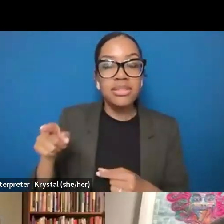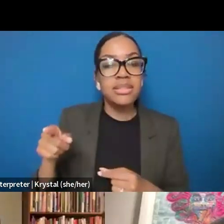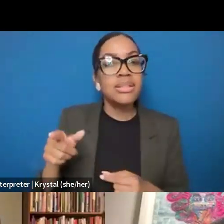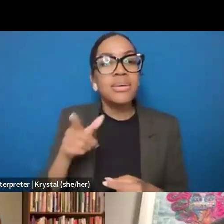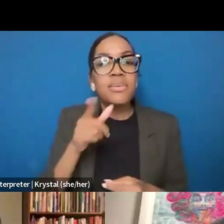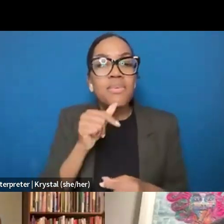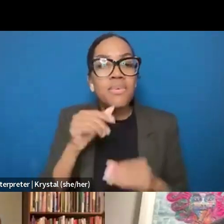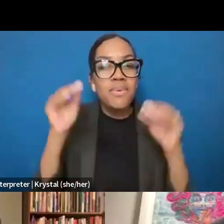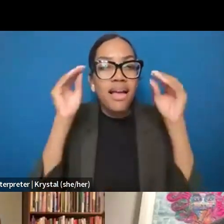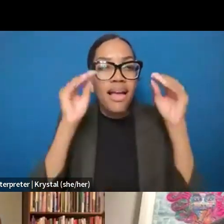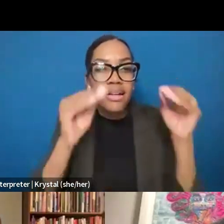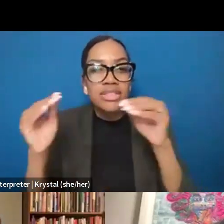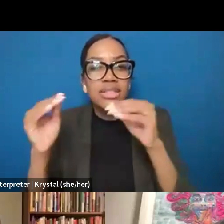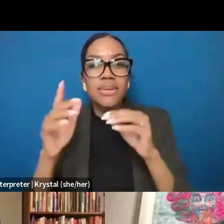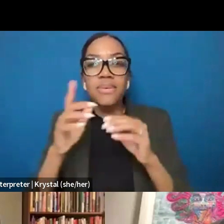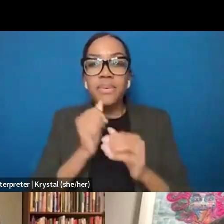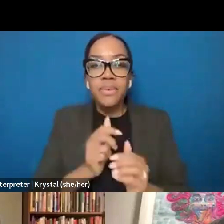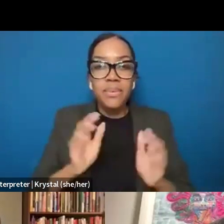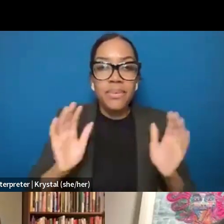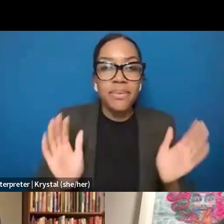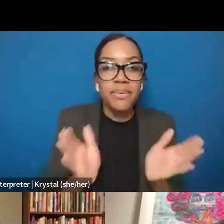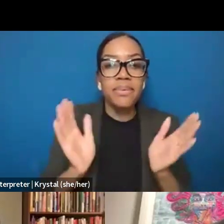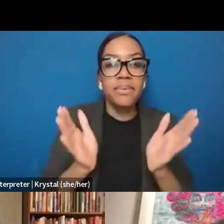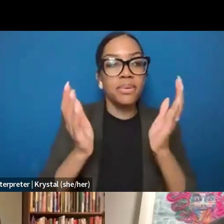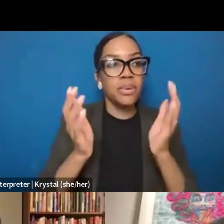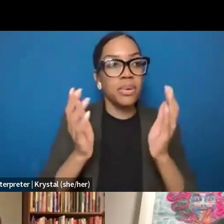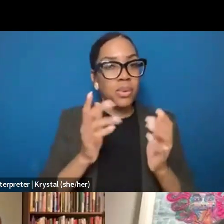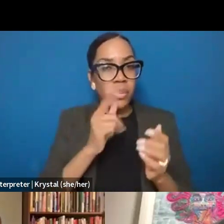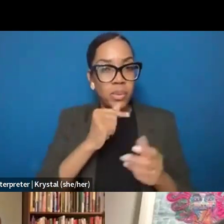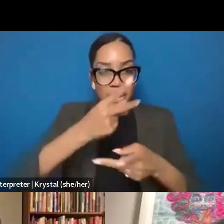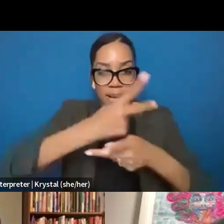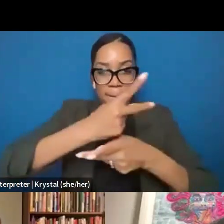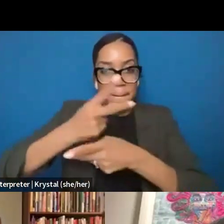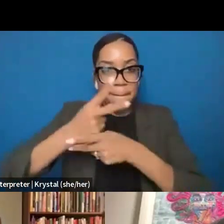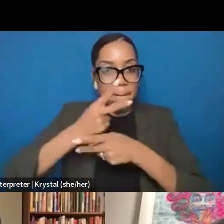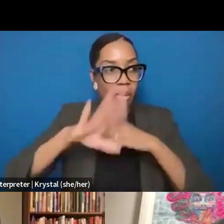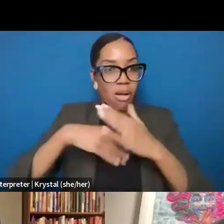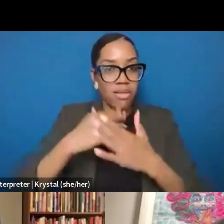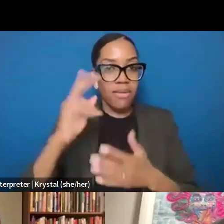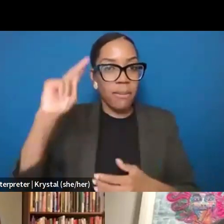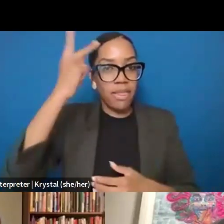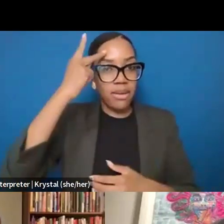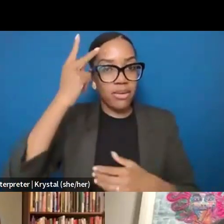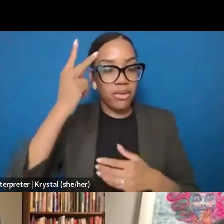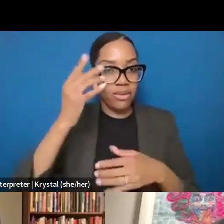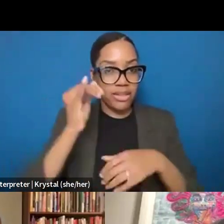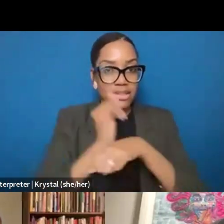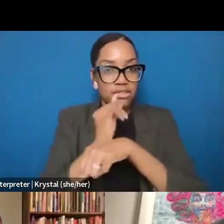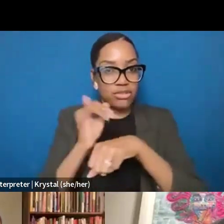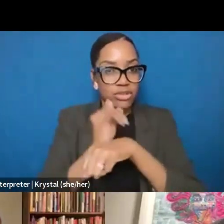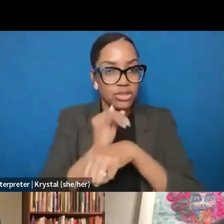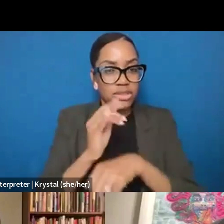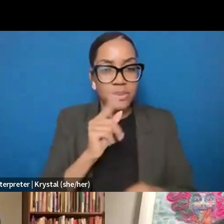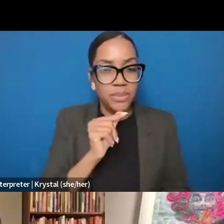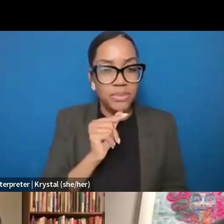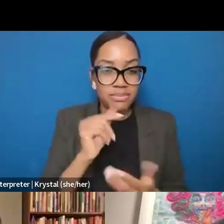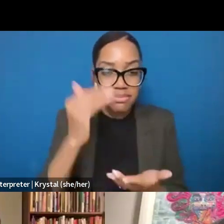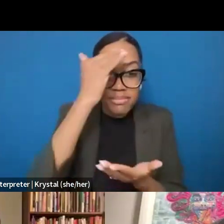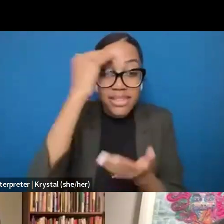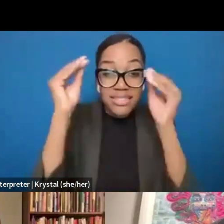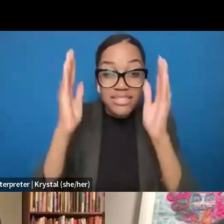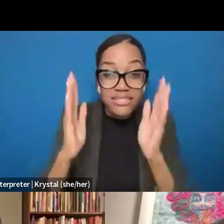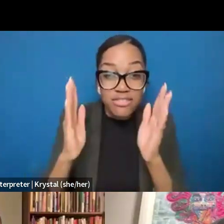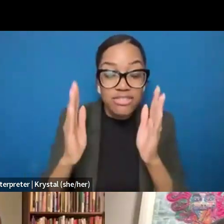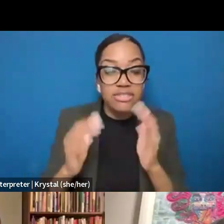Black political and social institutions. It was Black teachers, but also who were the people that helped kind of cultivate the leadership